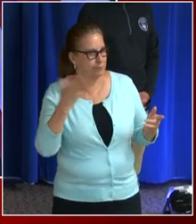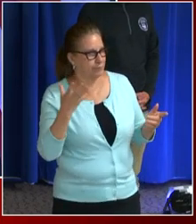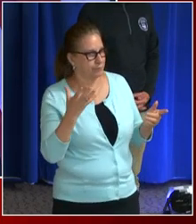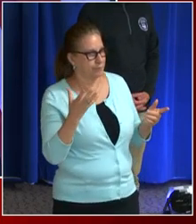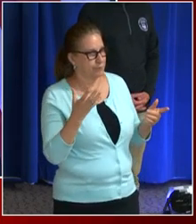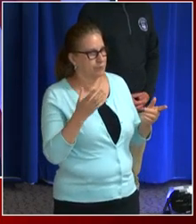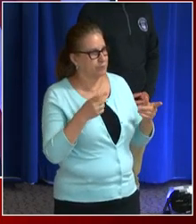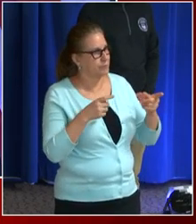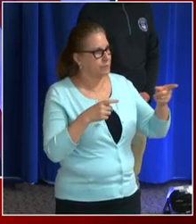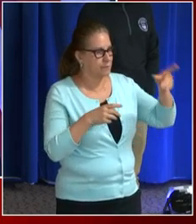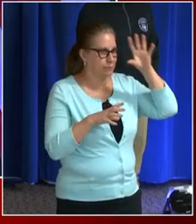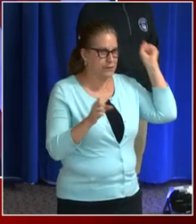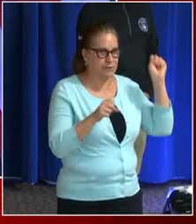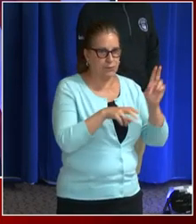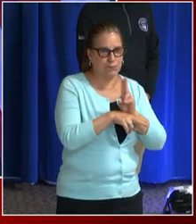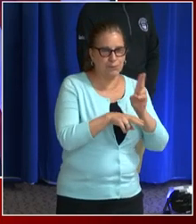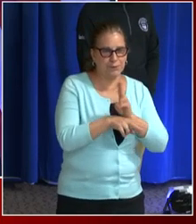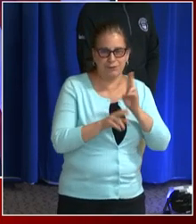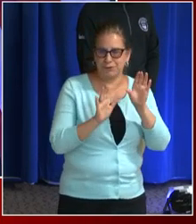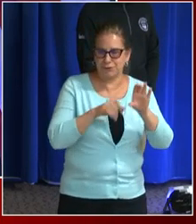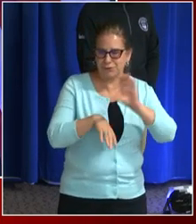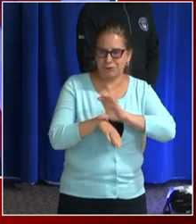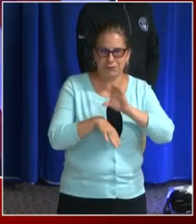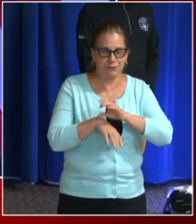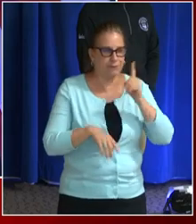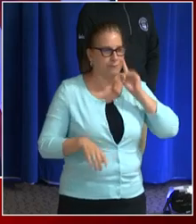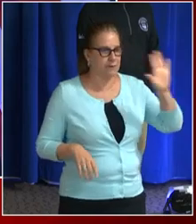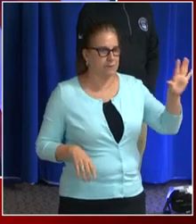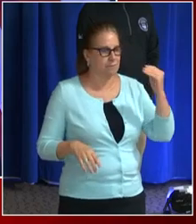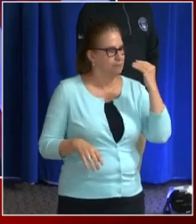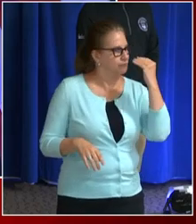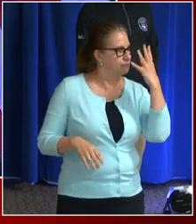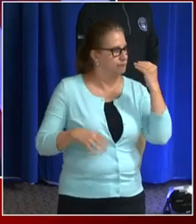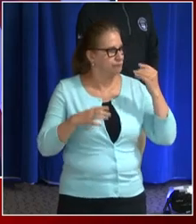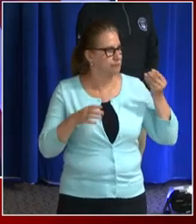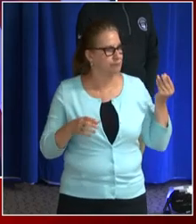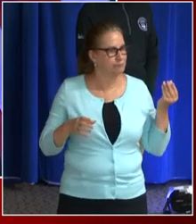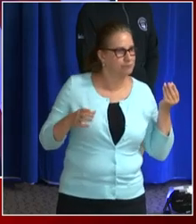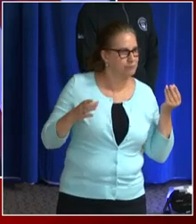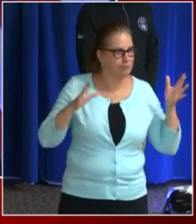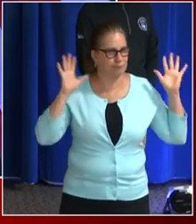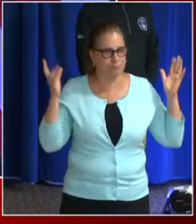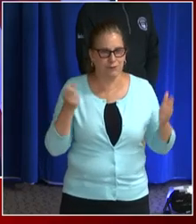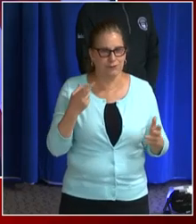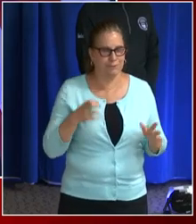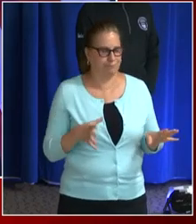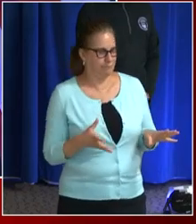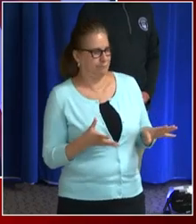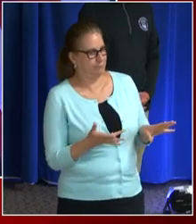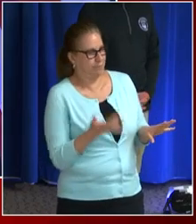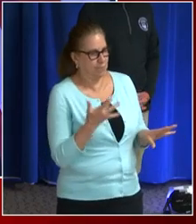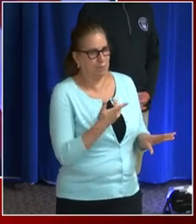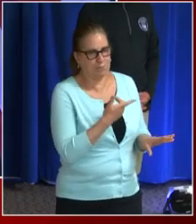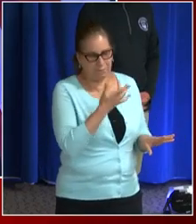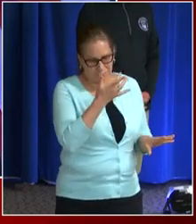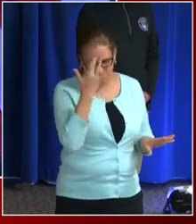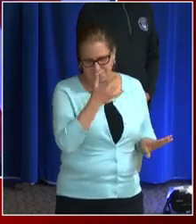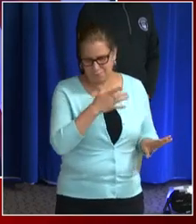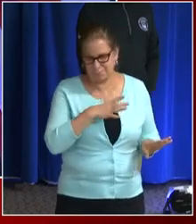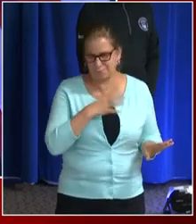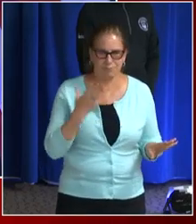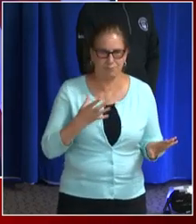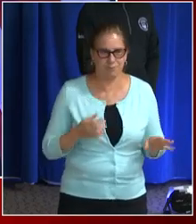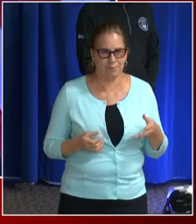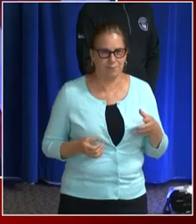So just getting to the issue of police tactics here, and this could go to the chief, could go to the mayor. What happened in Lafayette Park, you're saying that there was an order to disperse,